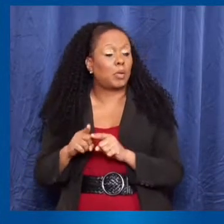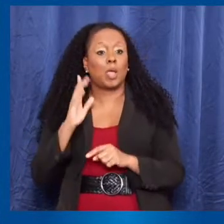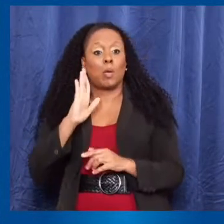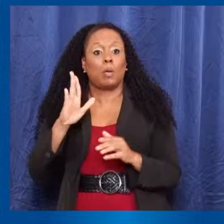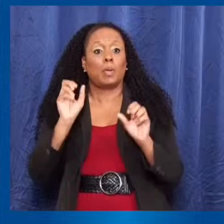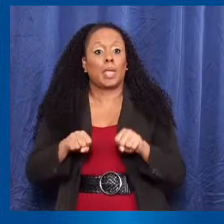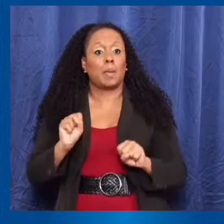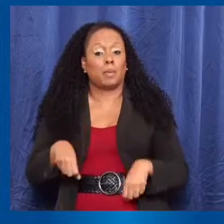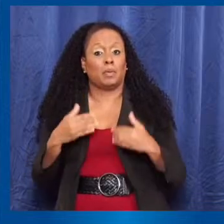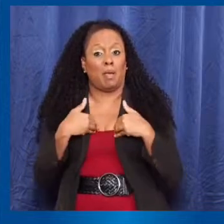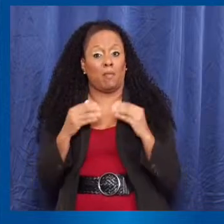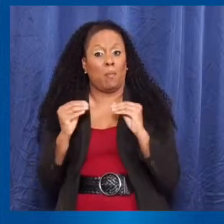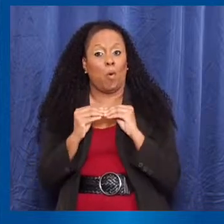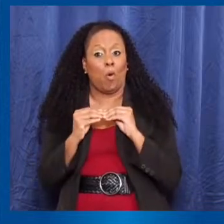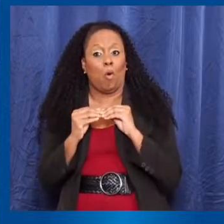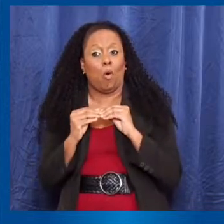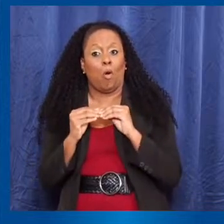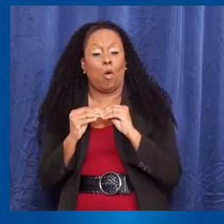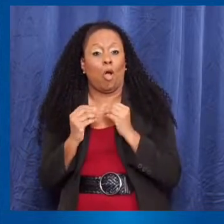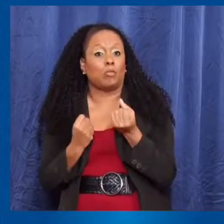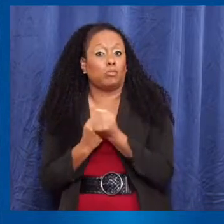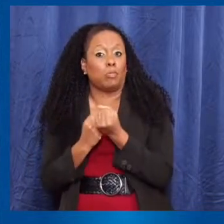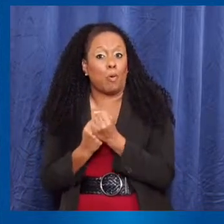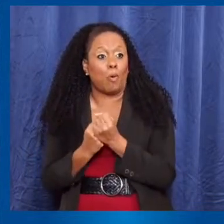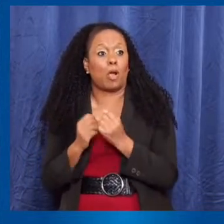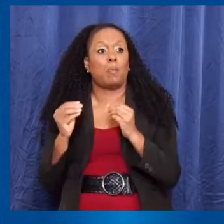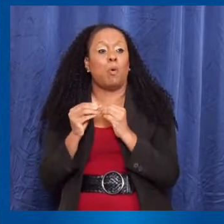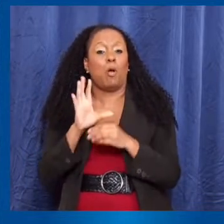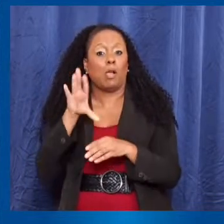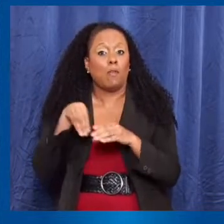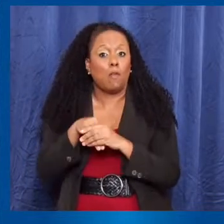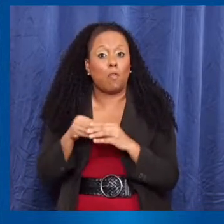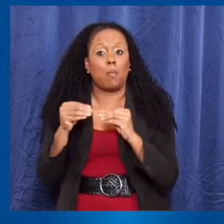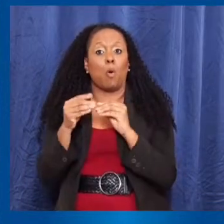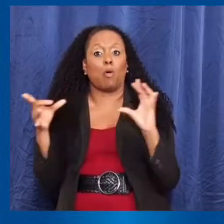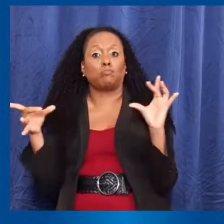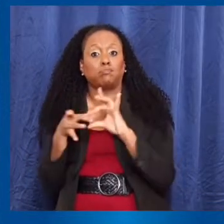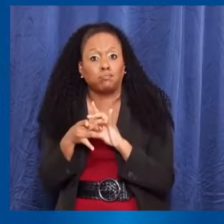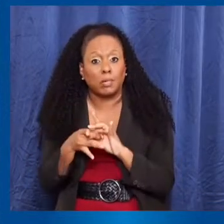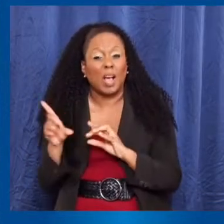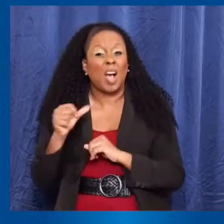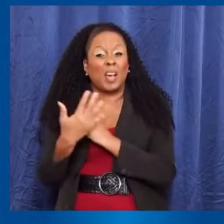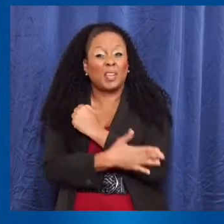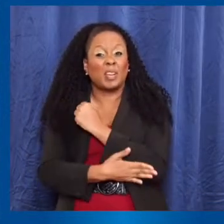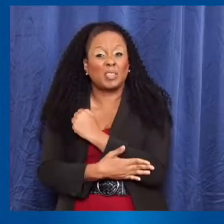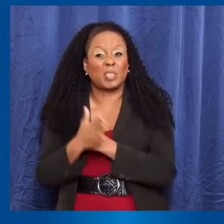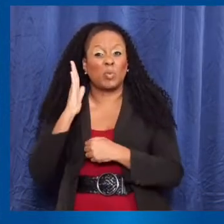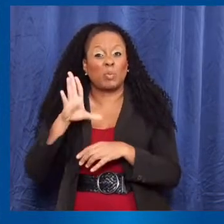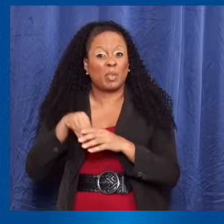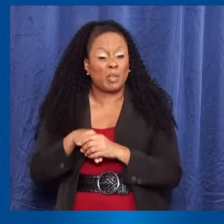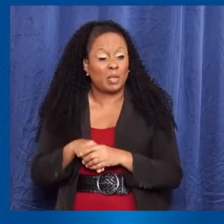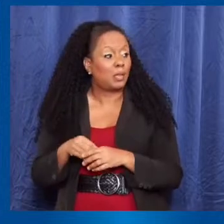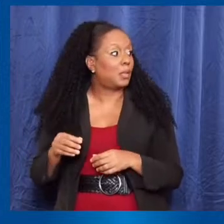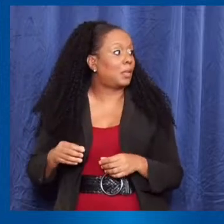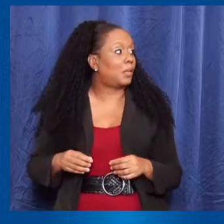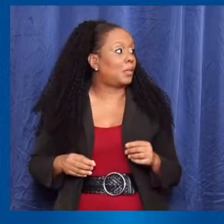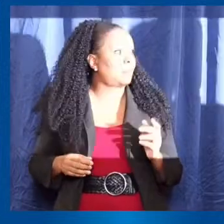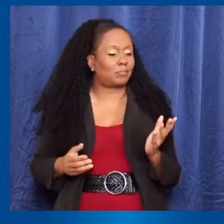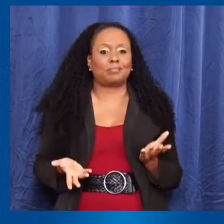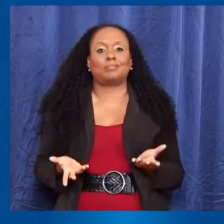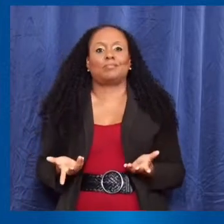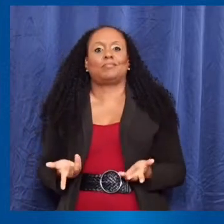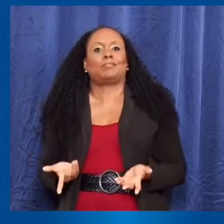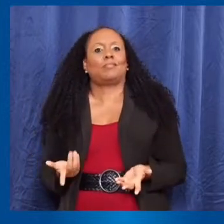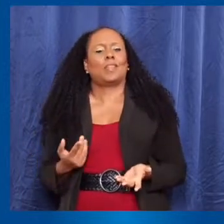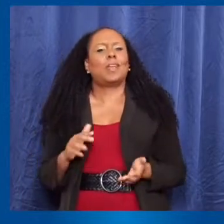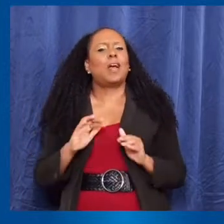other countries coming to help build capacity, help with resilience, build more frameworks? How long you know me, Barry? I'm a Jimmy